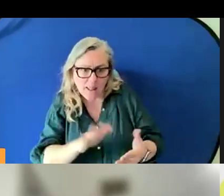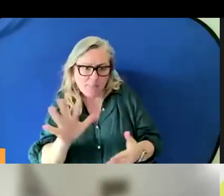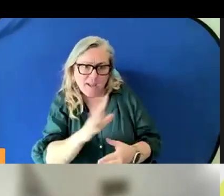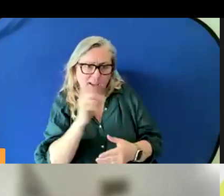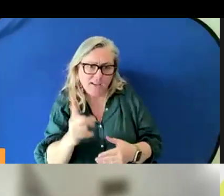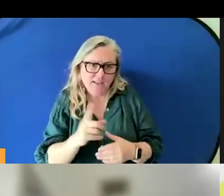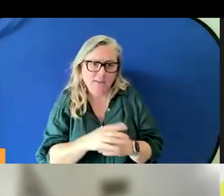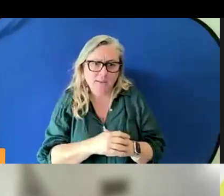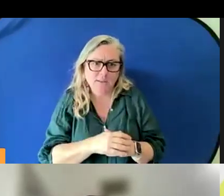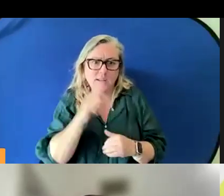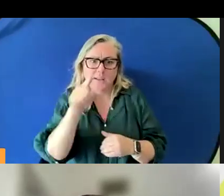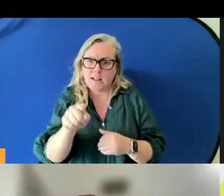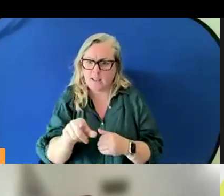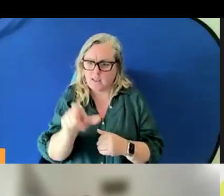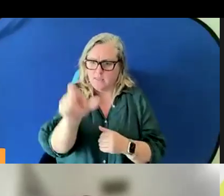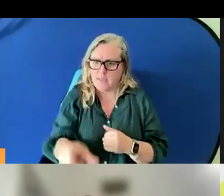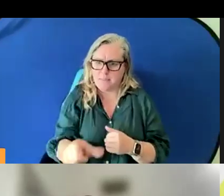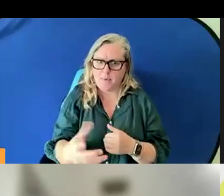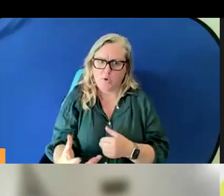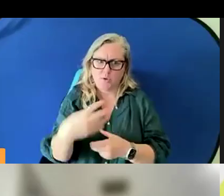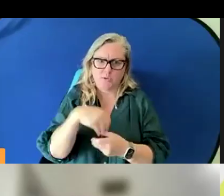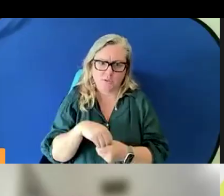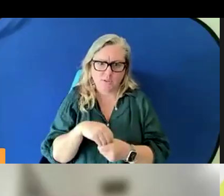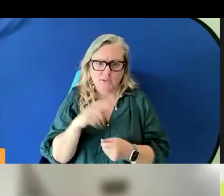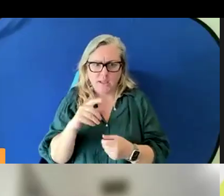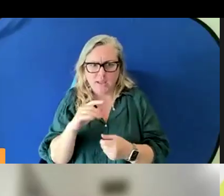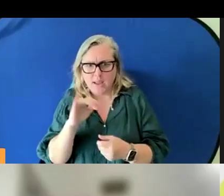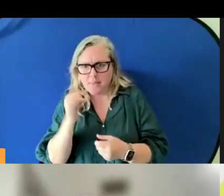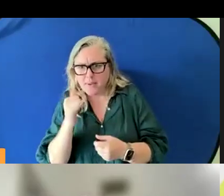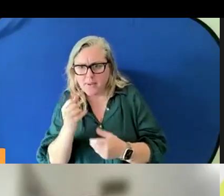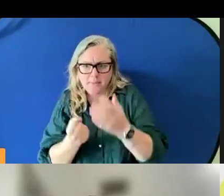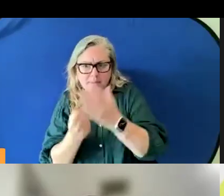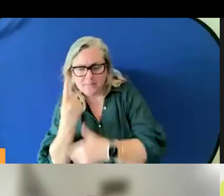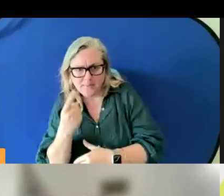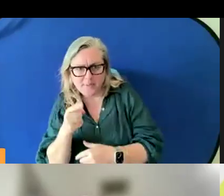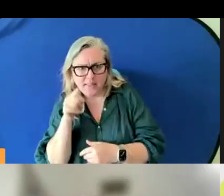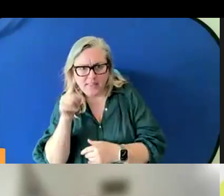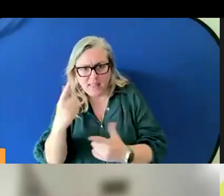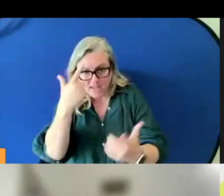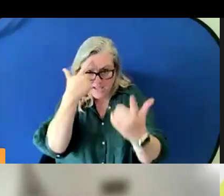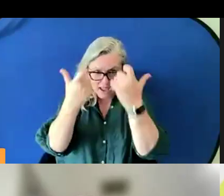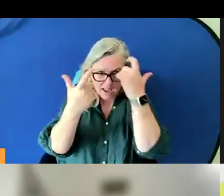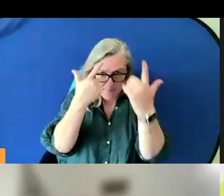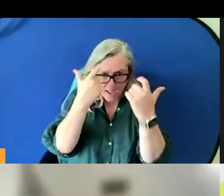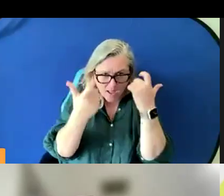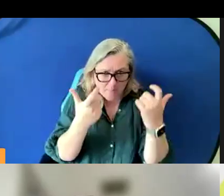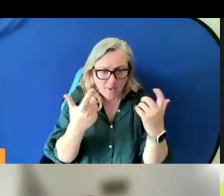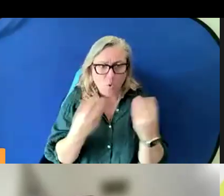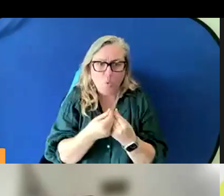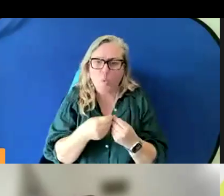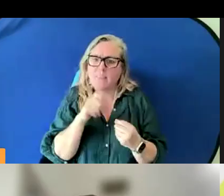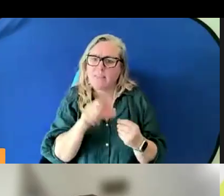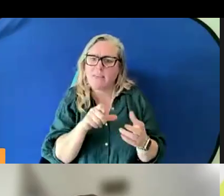the participants such as myself came up with, but also the